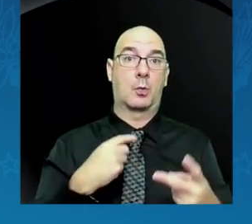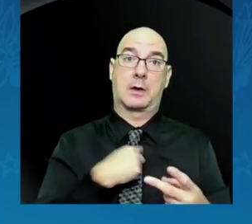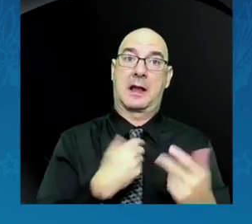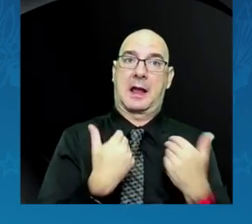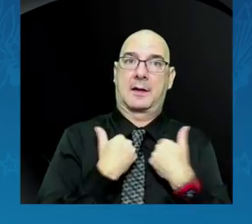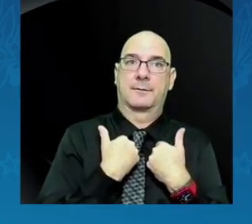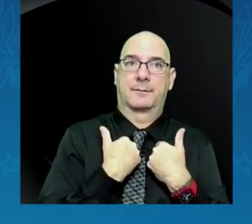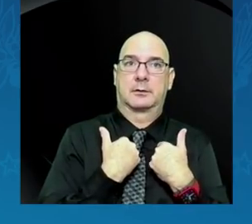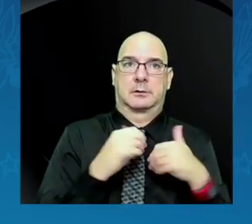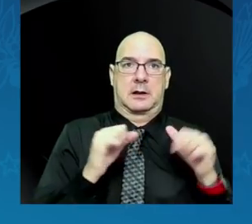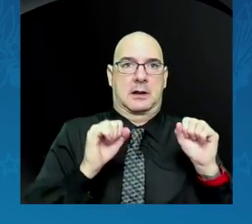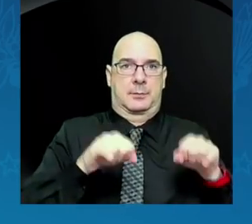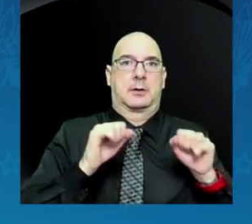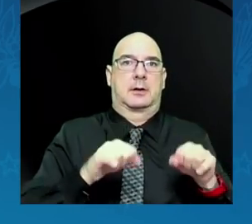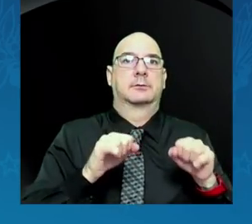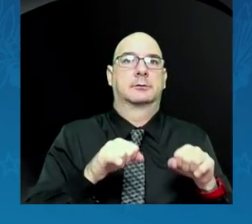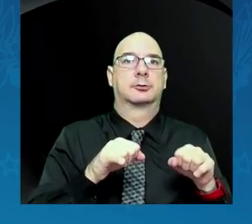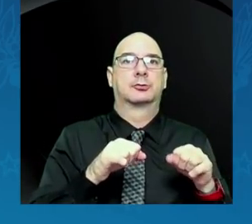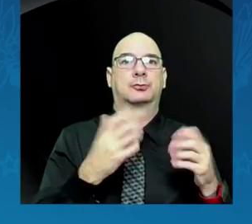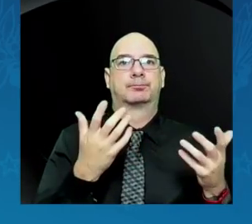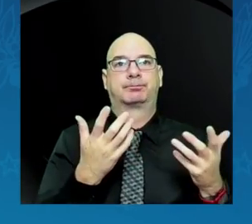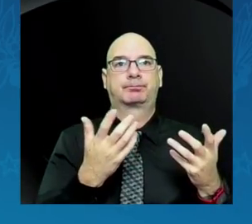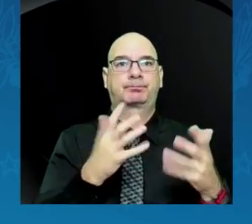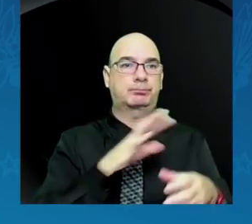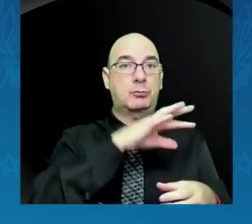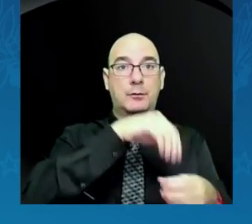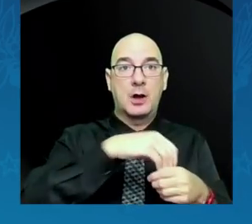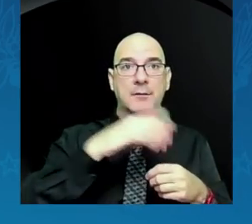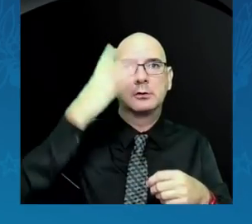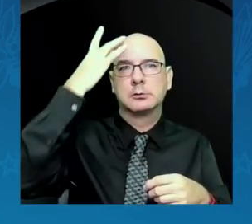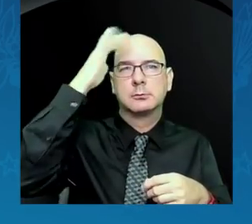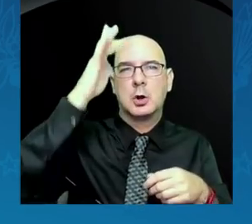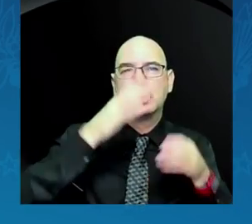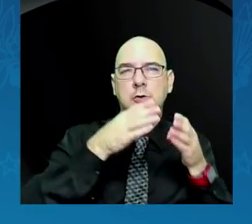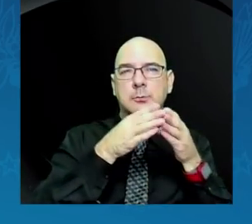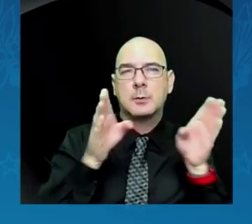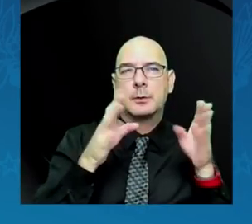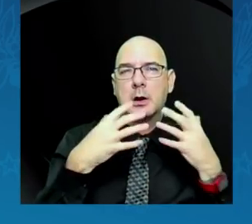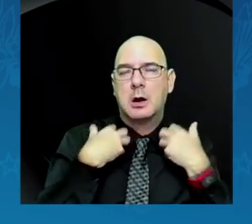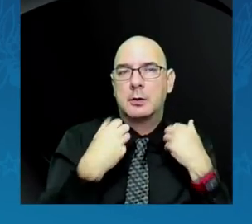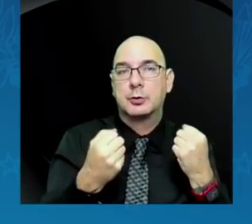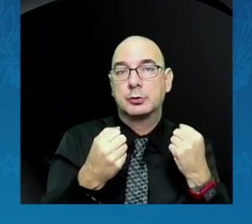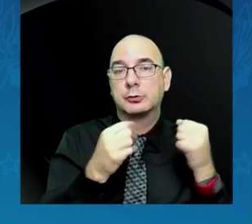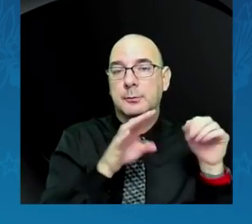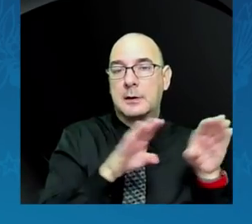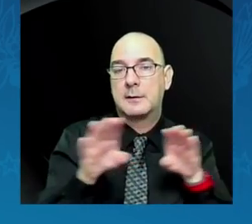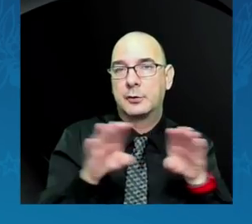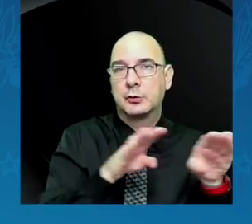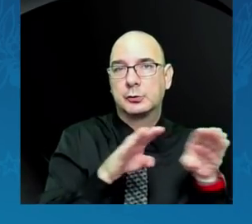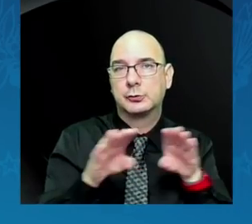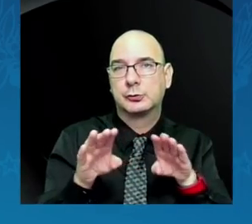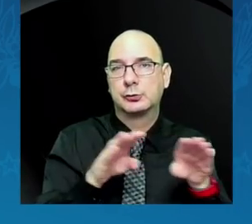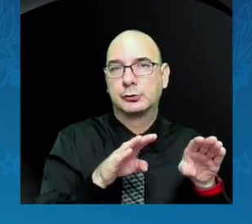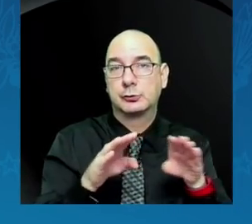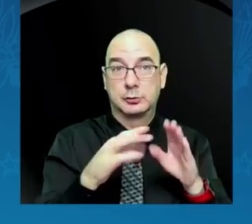actually engage in smart public health conduct and protocols. And we